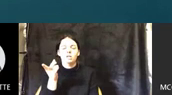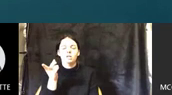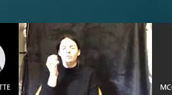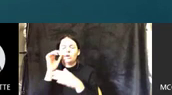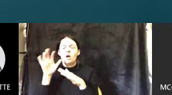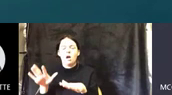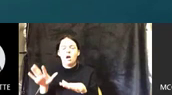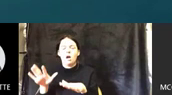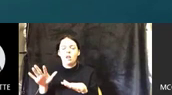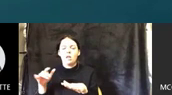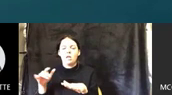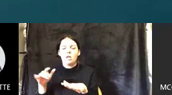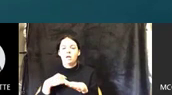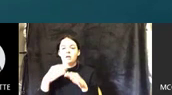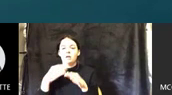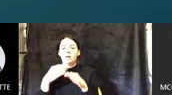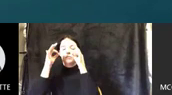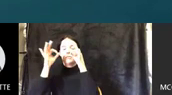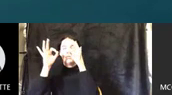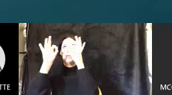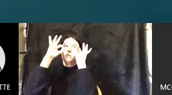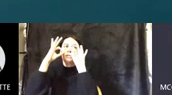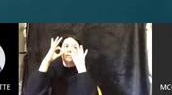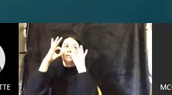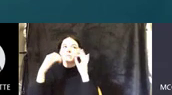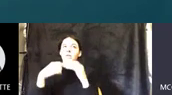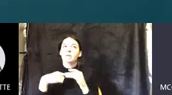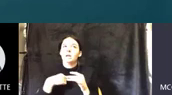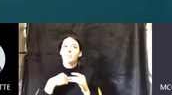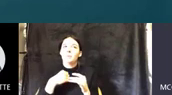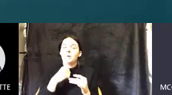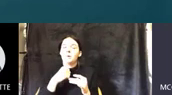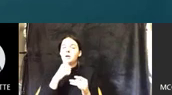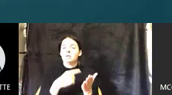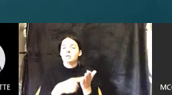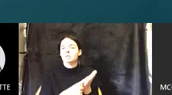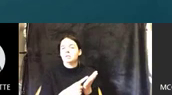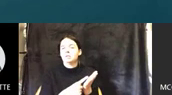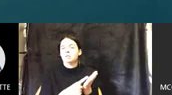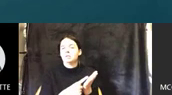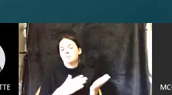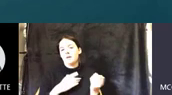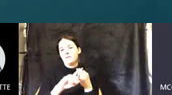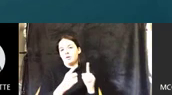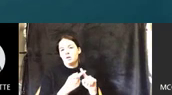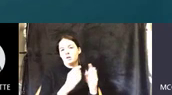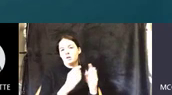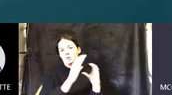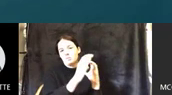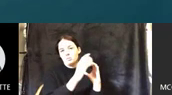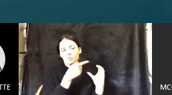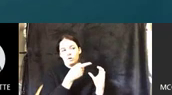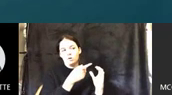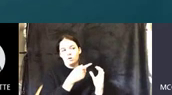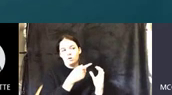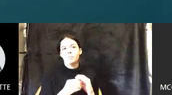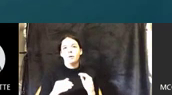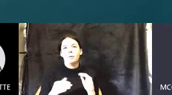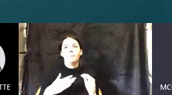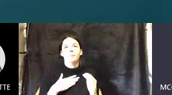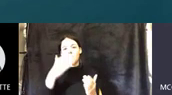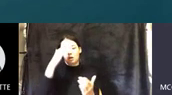my eyes and I was just like, I'm not even gonna get into this. I'm gonna talk to my friend. But my husband then was just like, whoosh, and he just was,